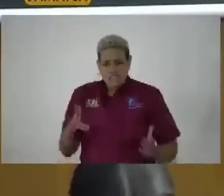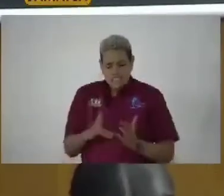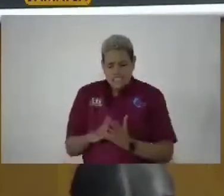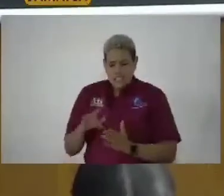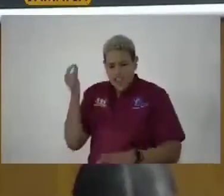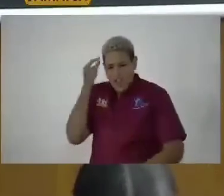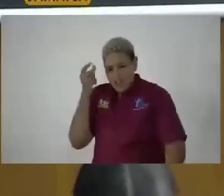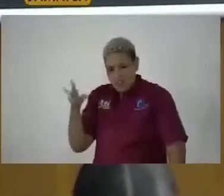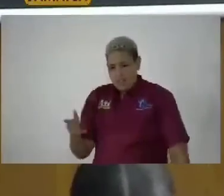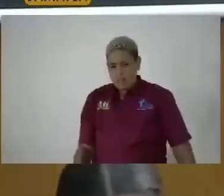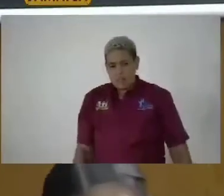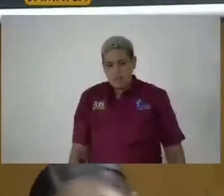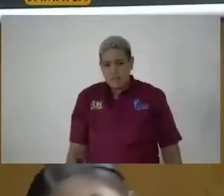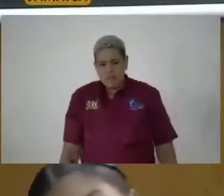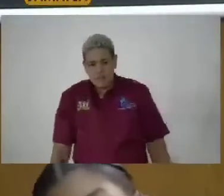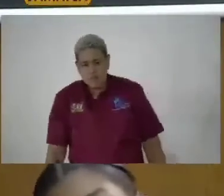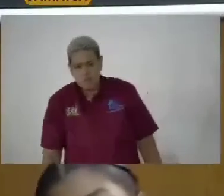government.